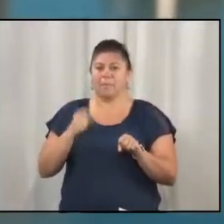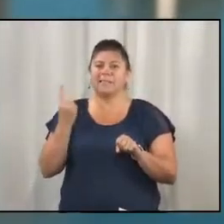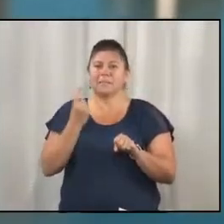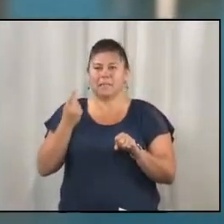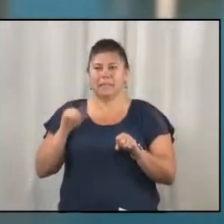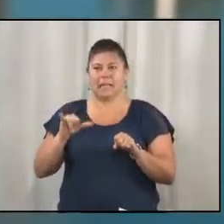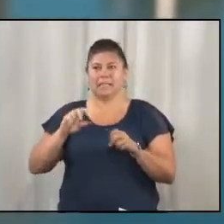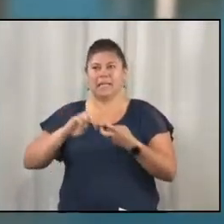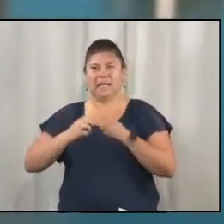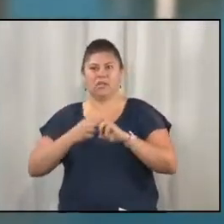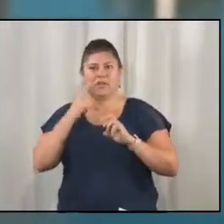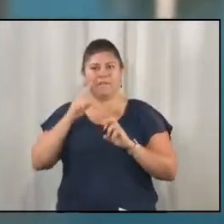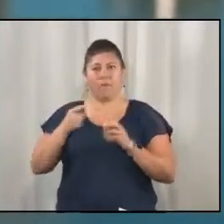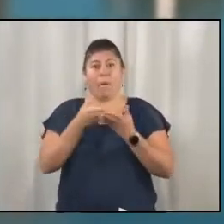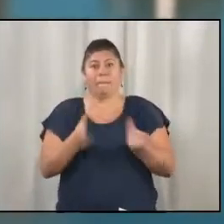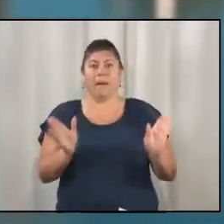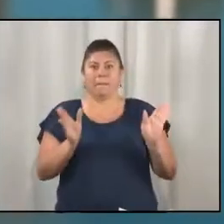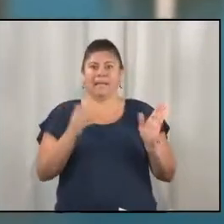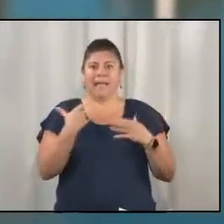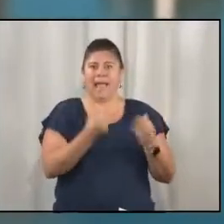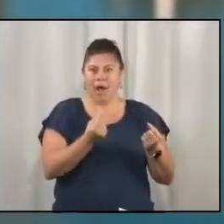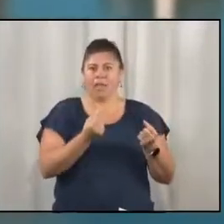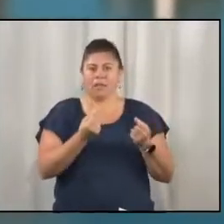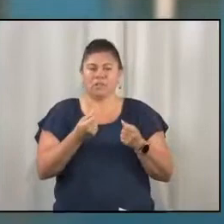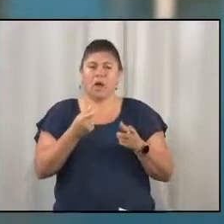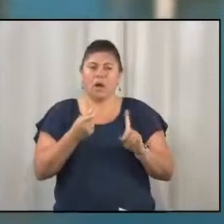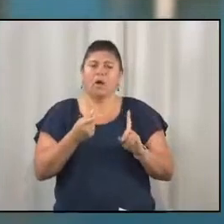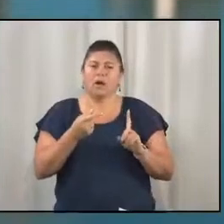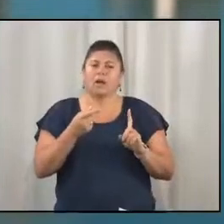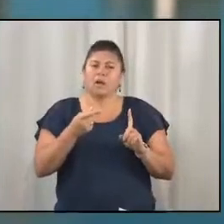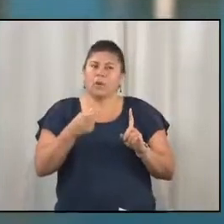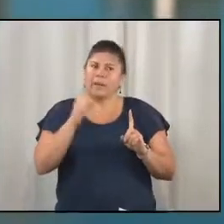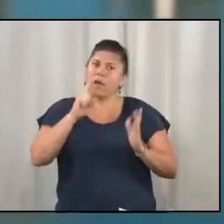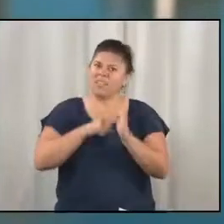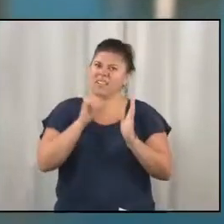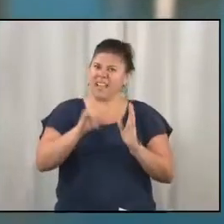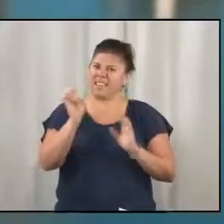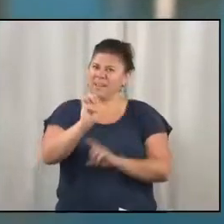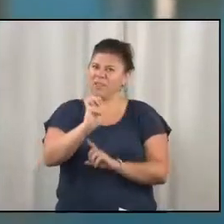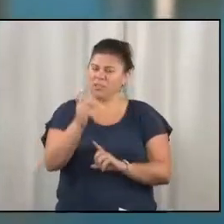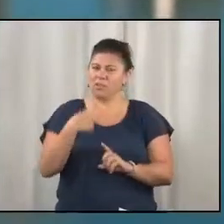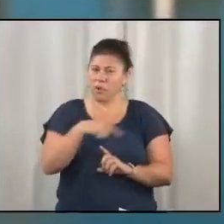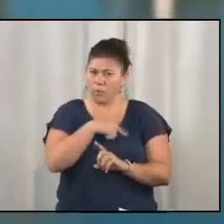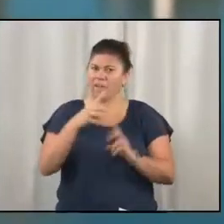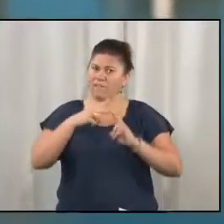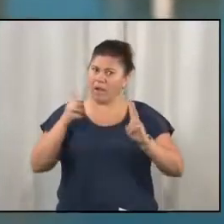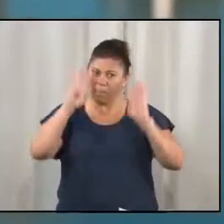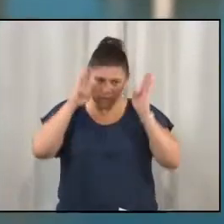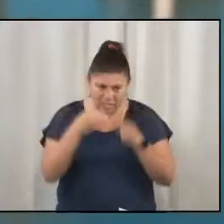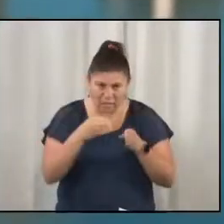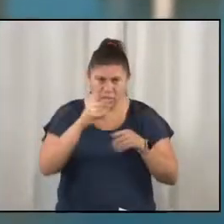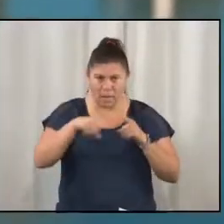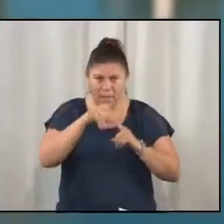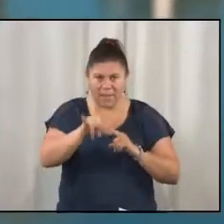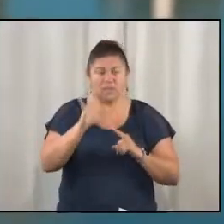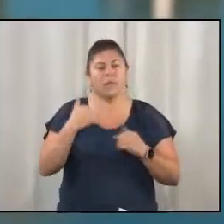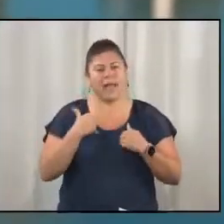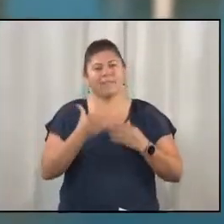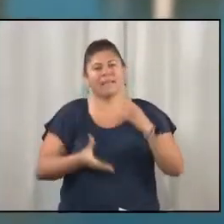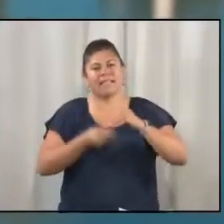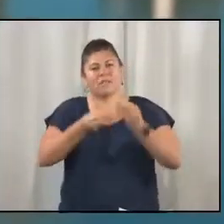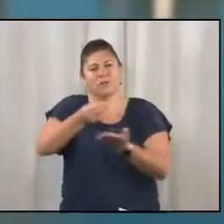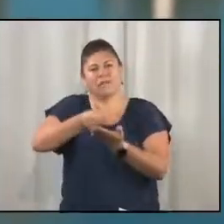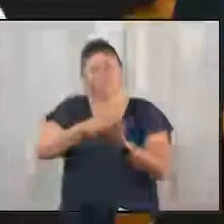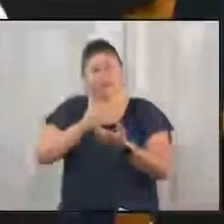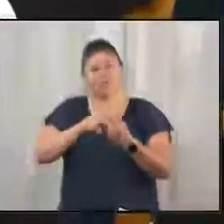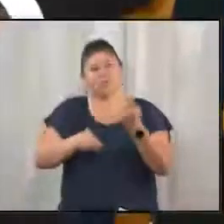so being your public health director as well as overseeing the homeless emergency, we are paying a lot of attention to that. So these additional funds will help support